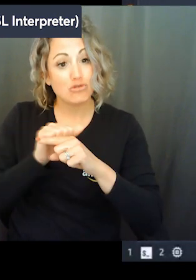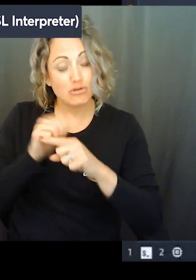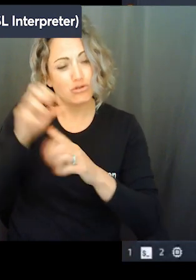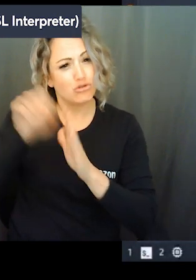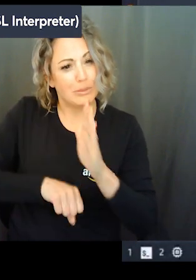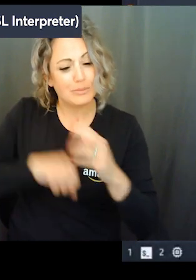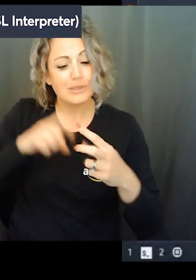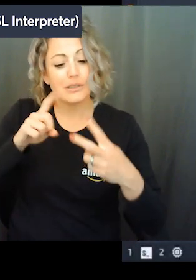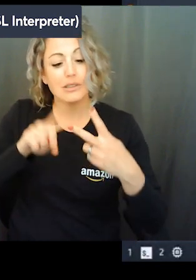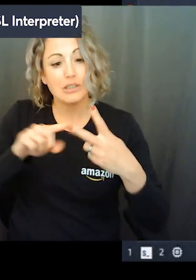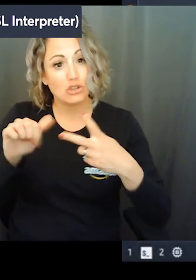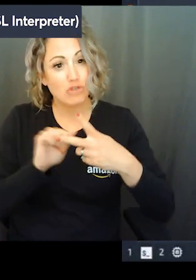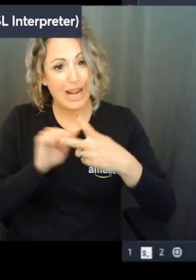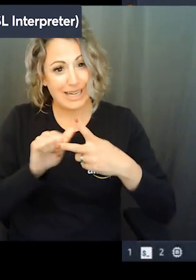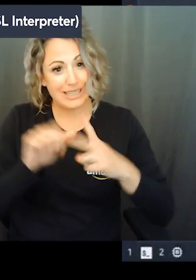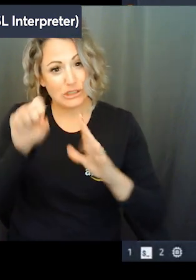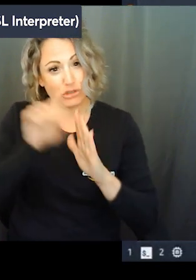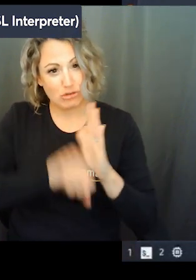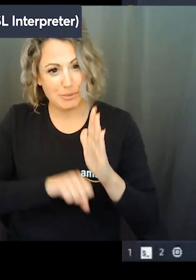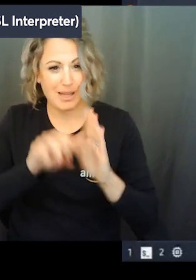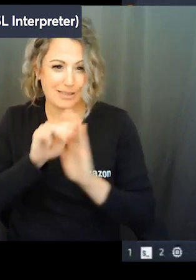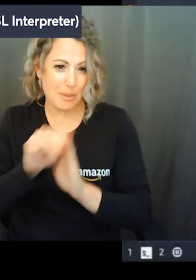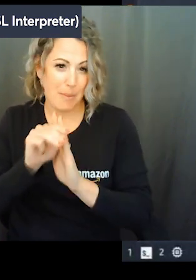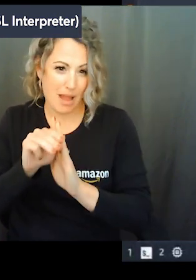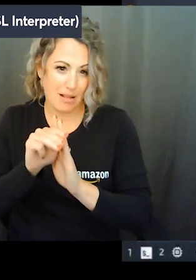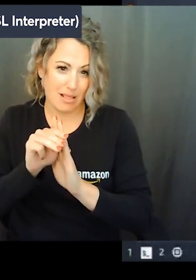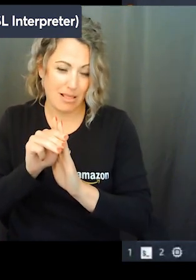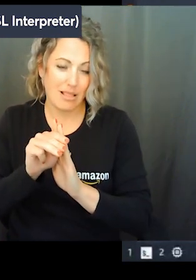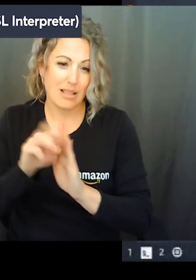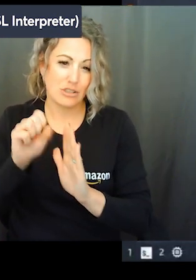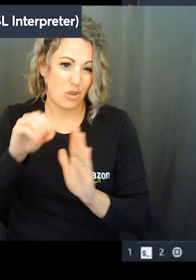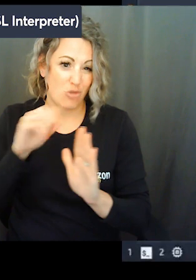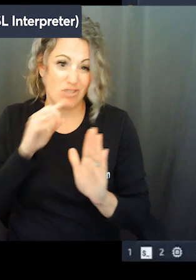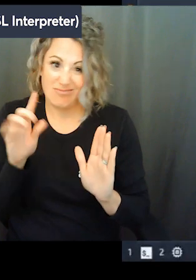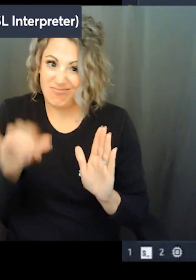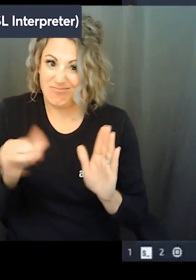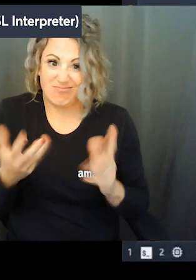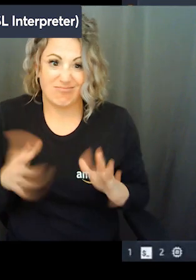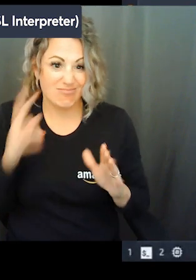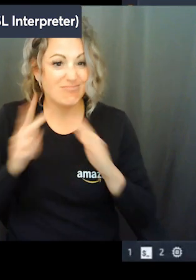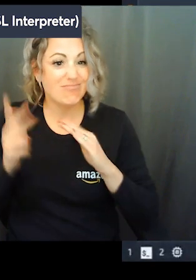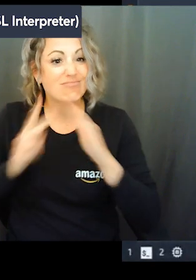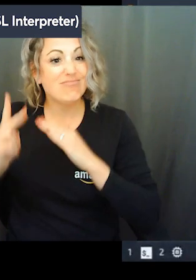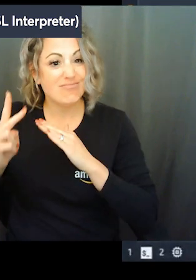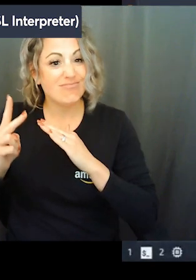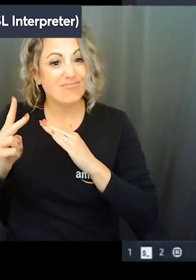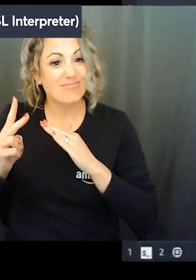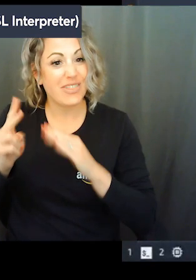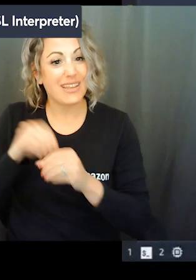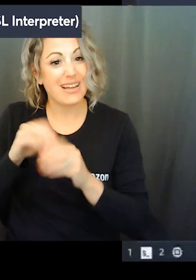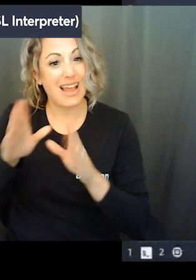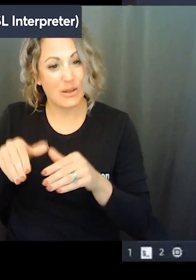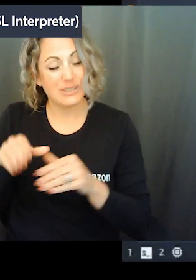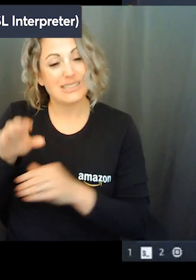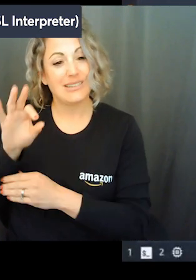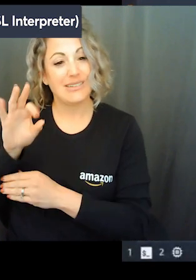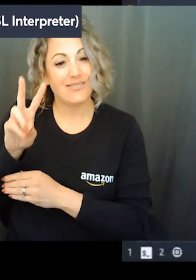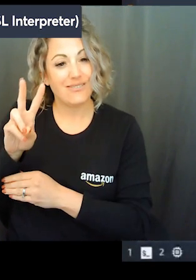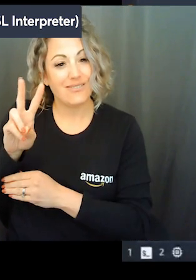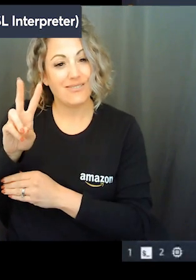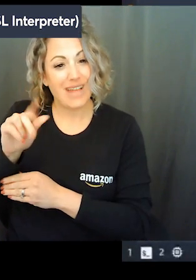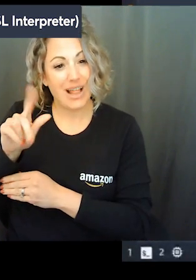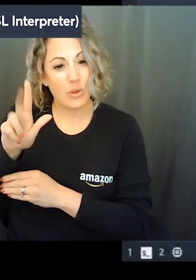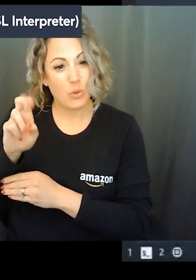which has your model. In this case, I'm doing a random forest regression model that is pretty much going to be predicting median house value. I'm passing in that entry point